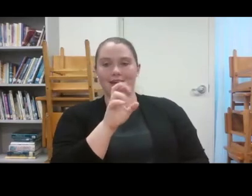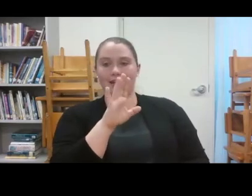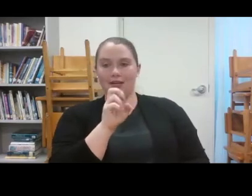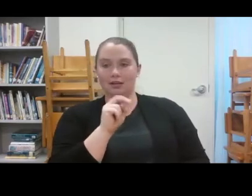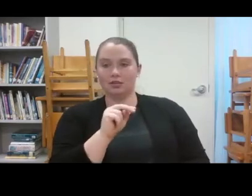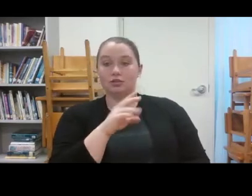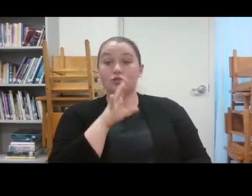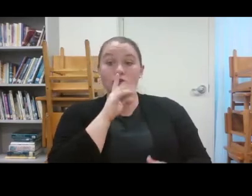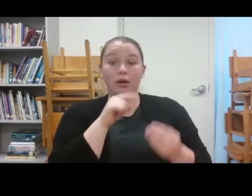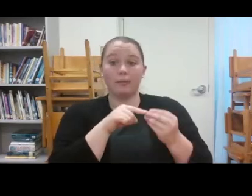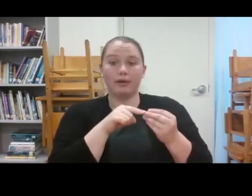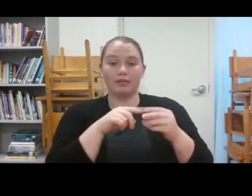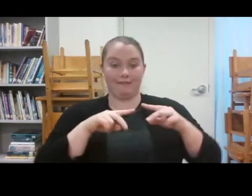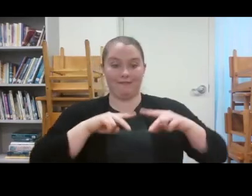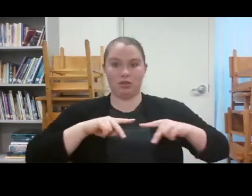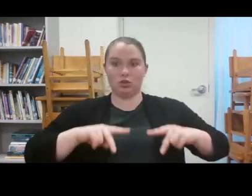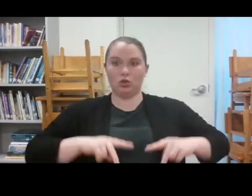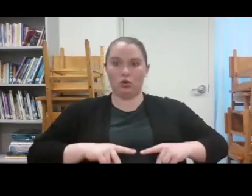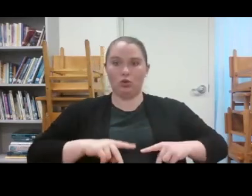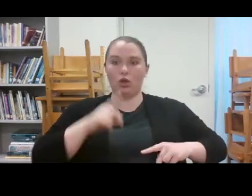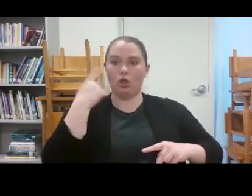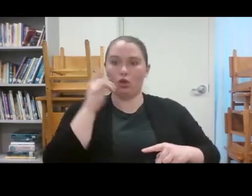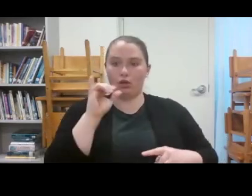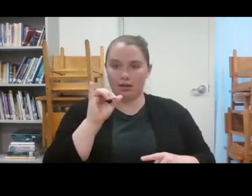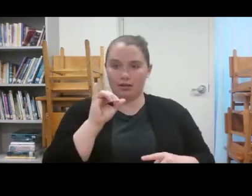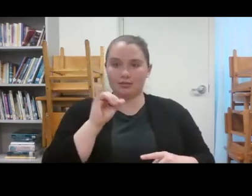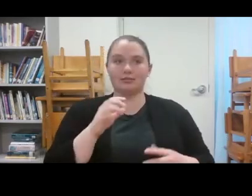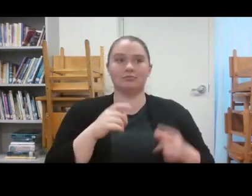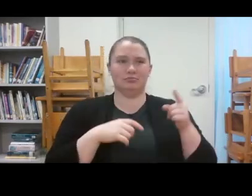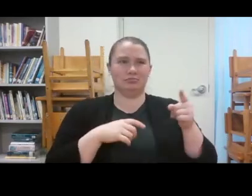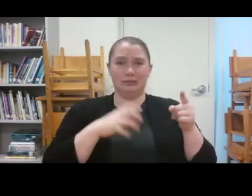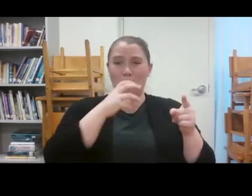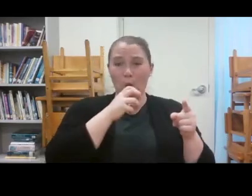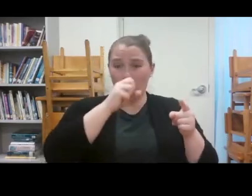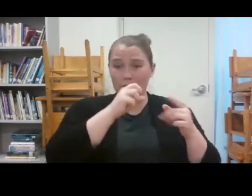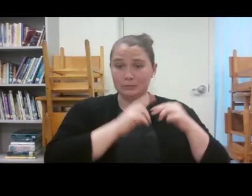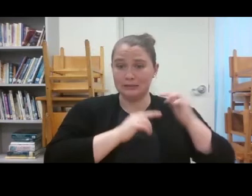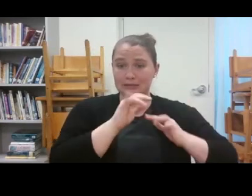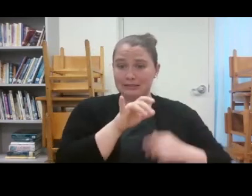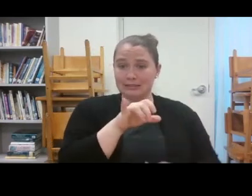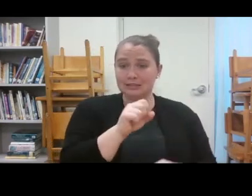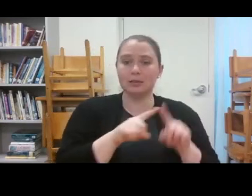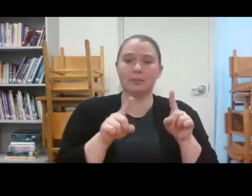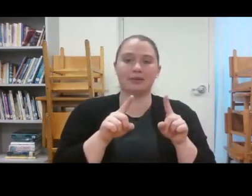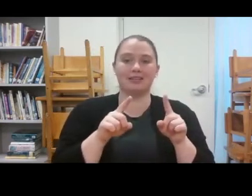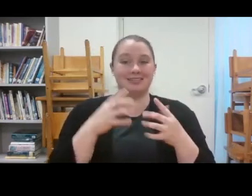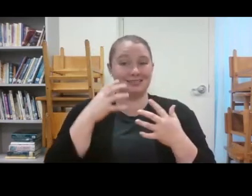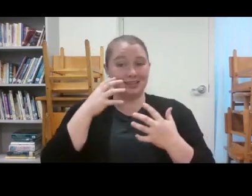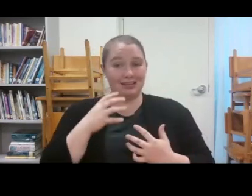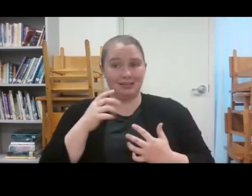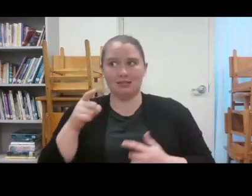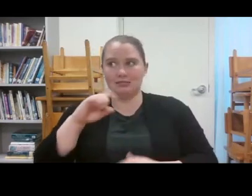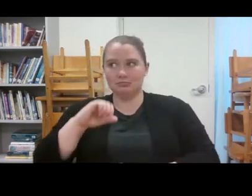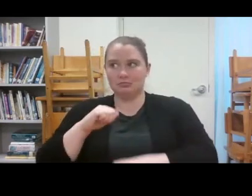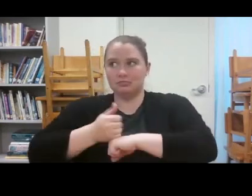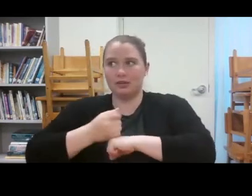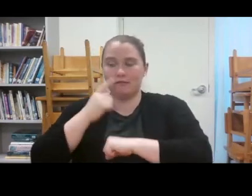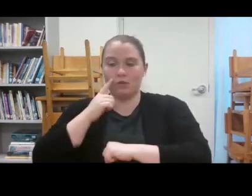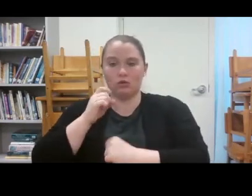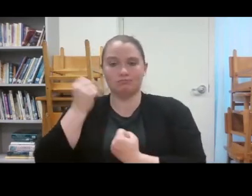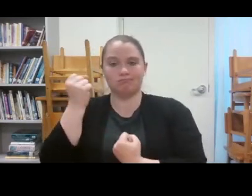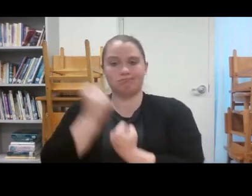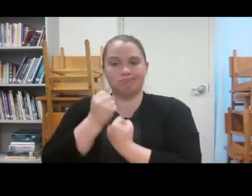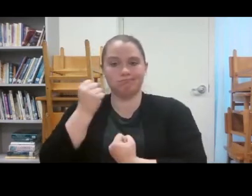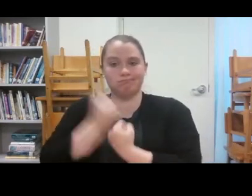our facilities. Besides just some older facilities, unfortunately, a lot of them are not set up to facilitate the